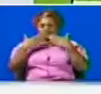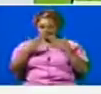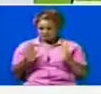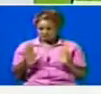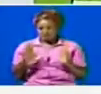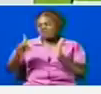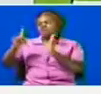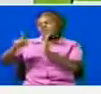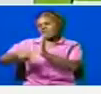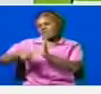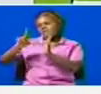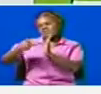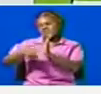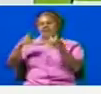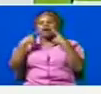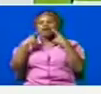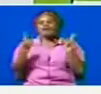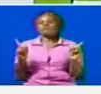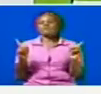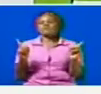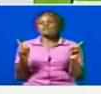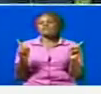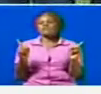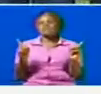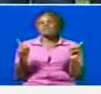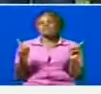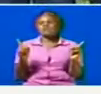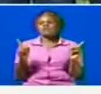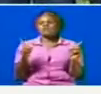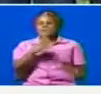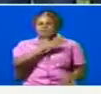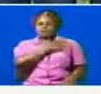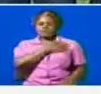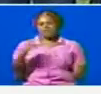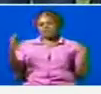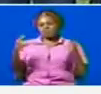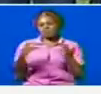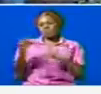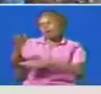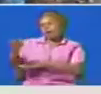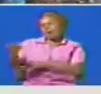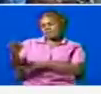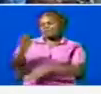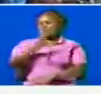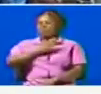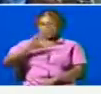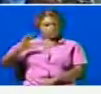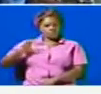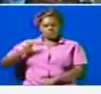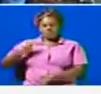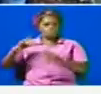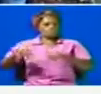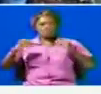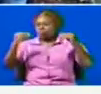to a further date to be announced in the following areas. The NASA team had earlier called upon the IEBC to do